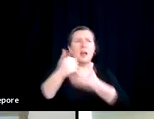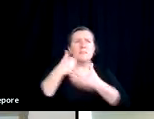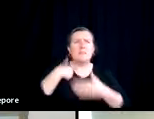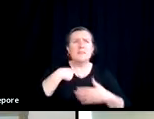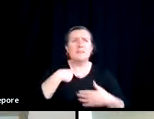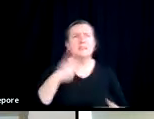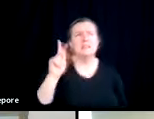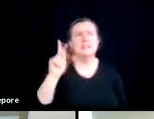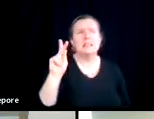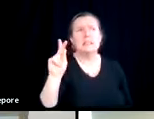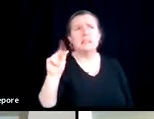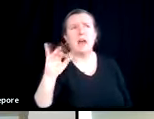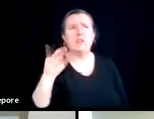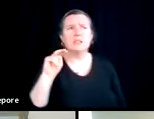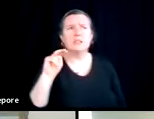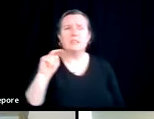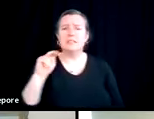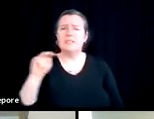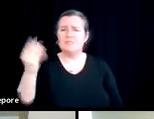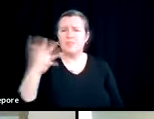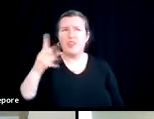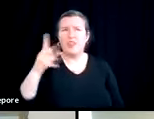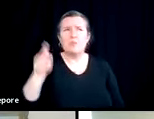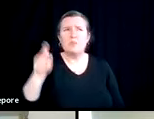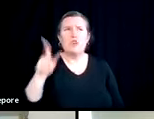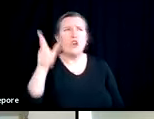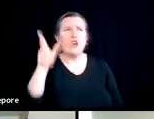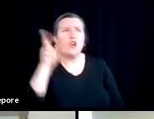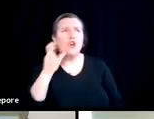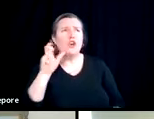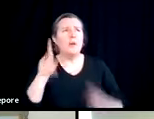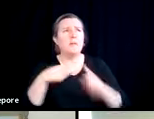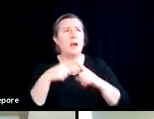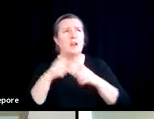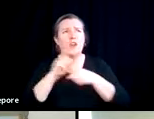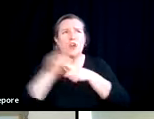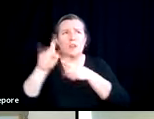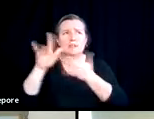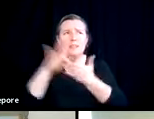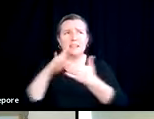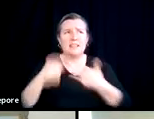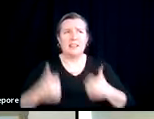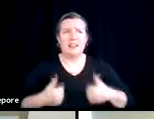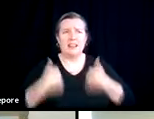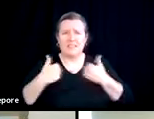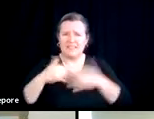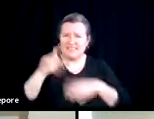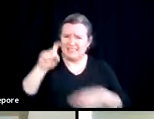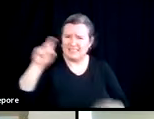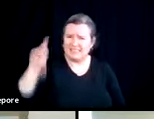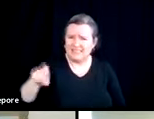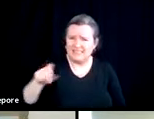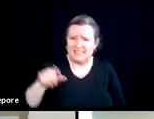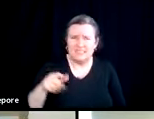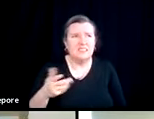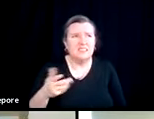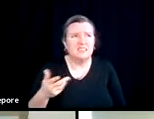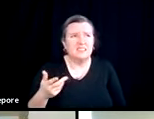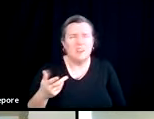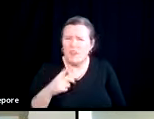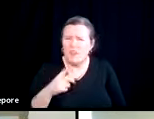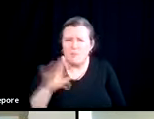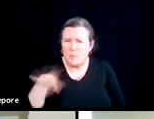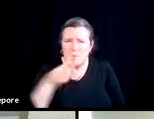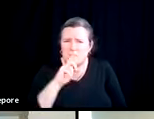posted something that said she had heard one of the call center persons was in Texas. So we just want to make sure that if that's the case, that we know about